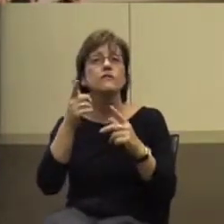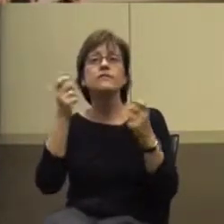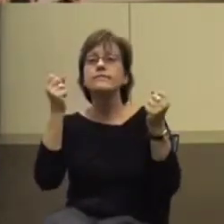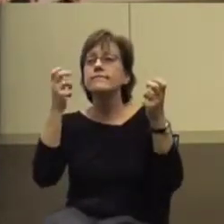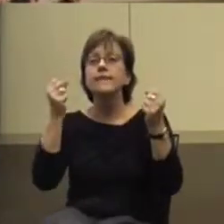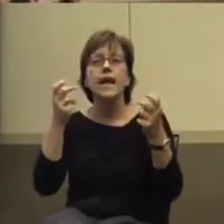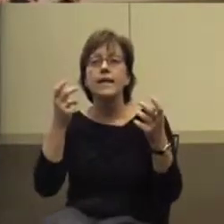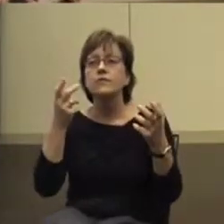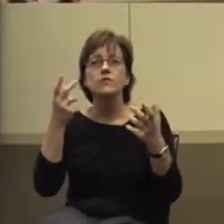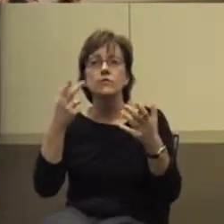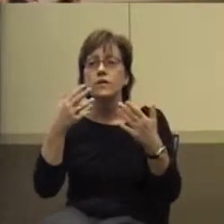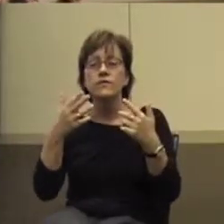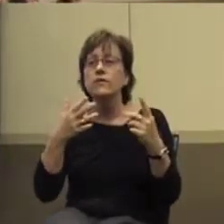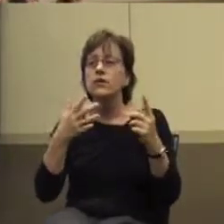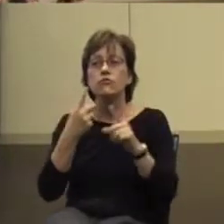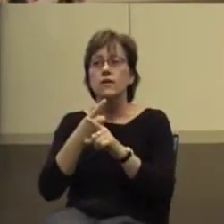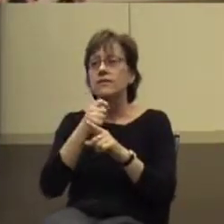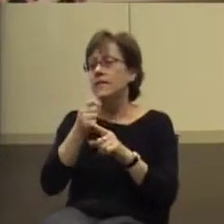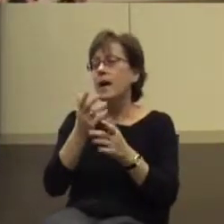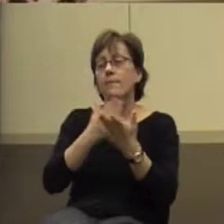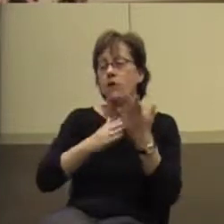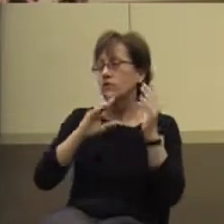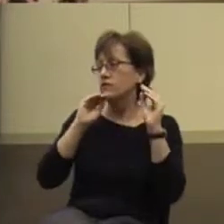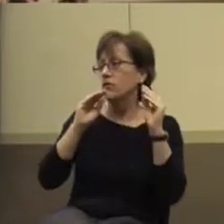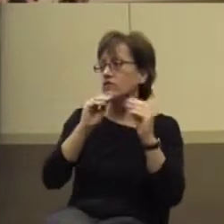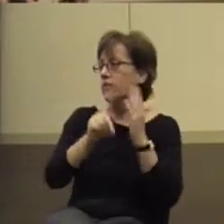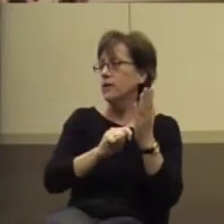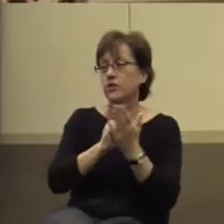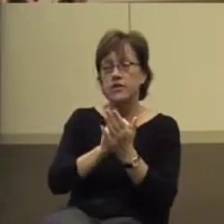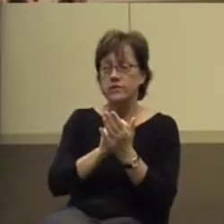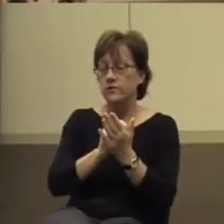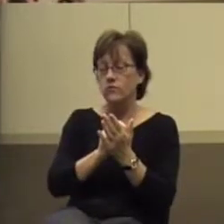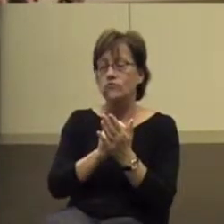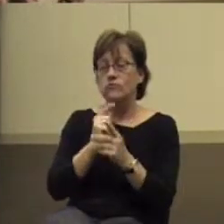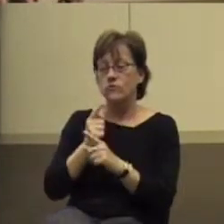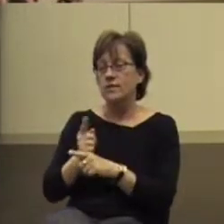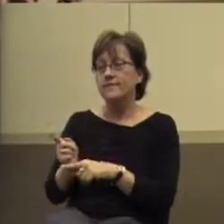no, it wasn't, you're right, no, it wasn't part of the instructional periods. Yeah.